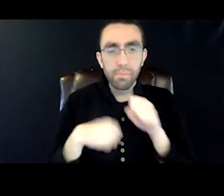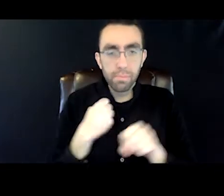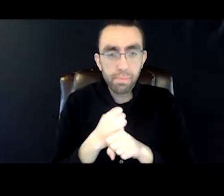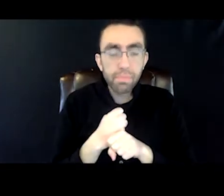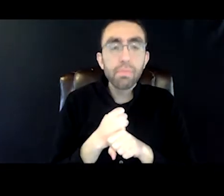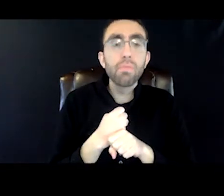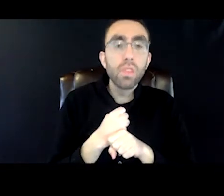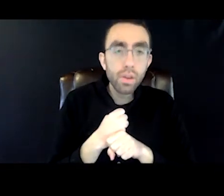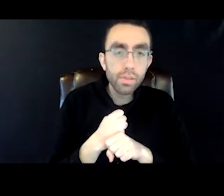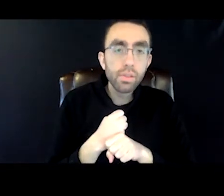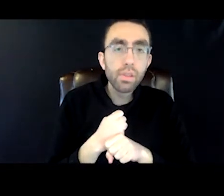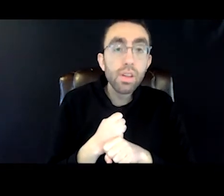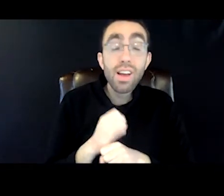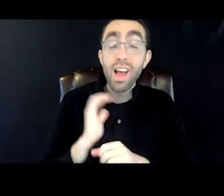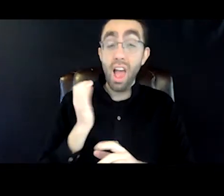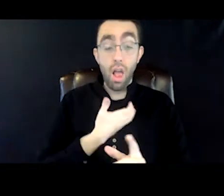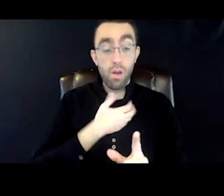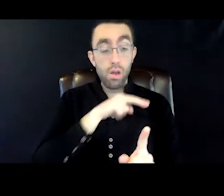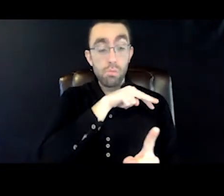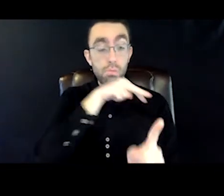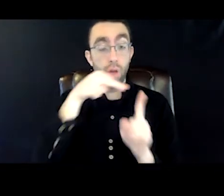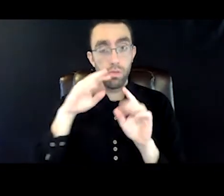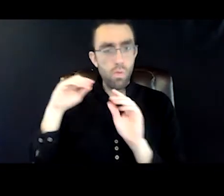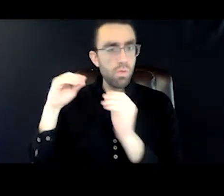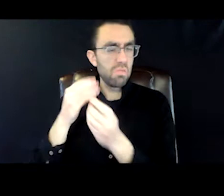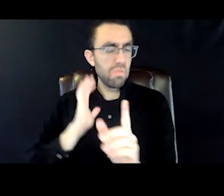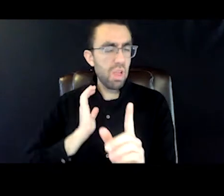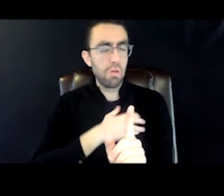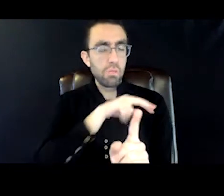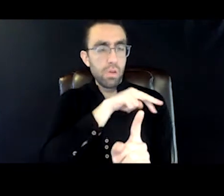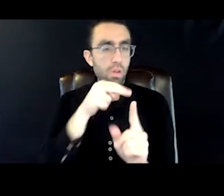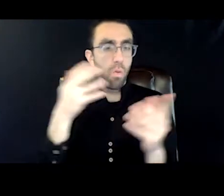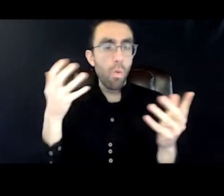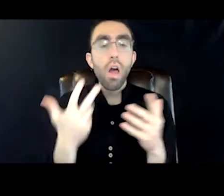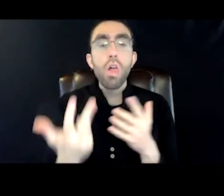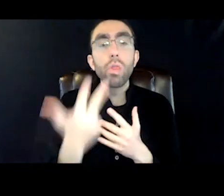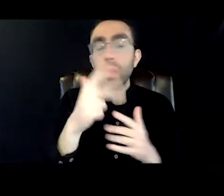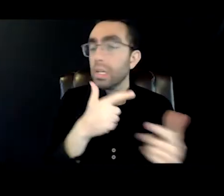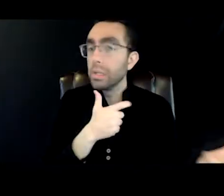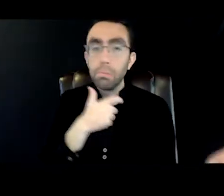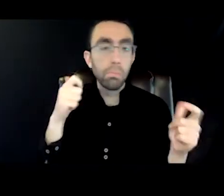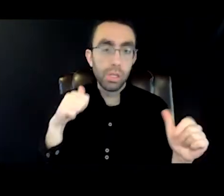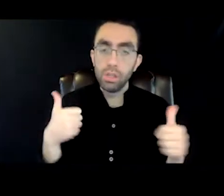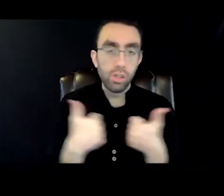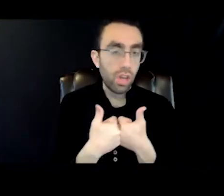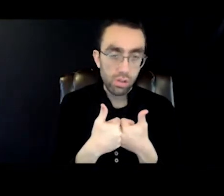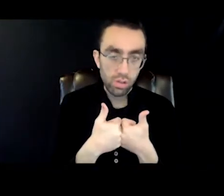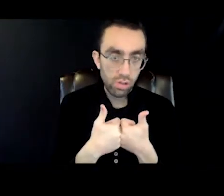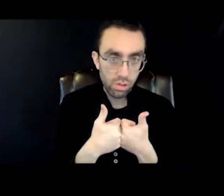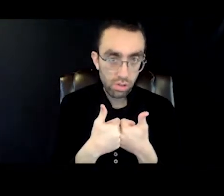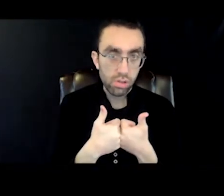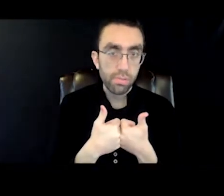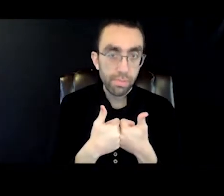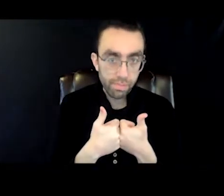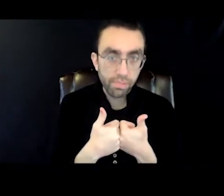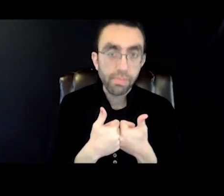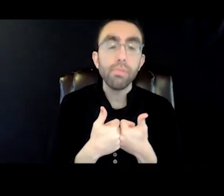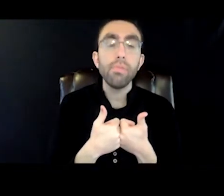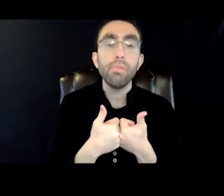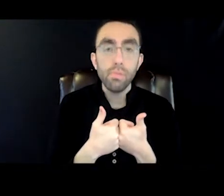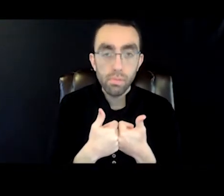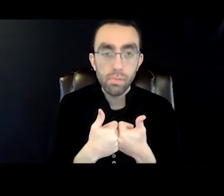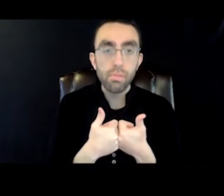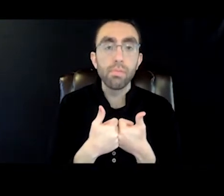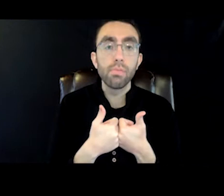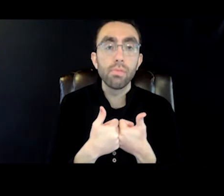see three key challenges to like massive widespread grassroots support for climate action.